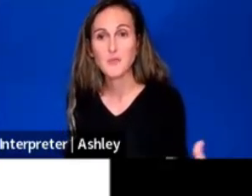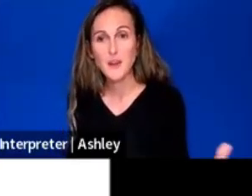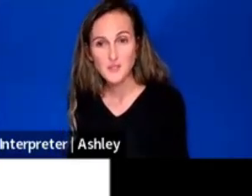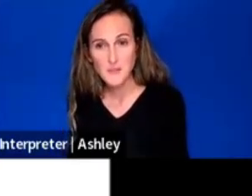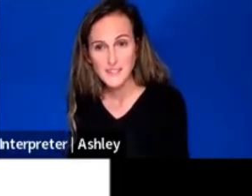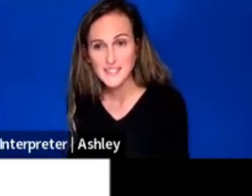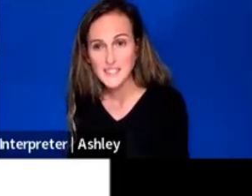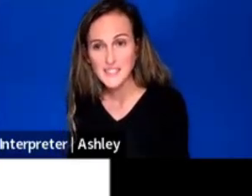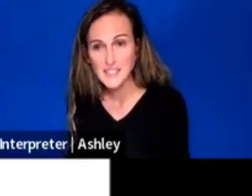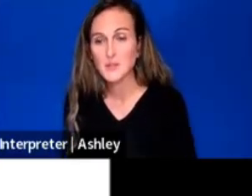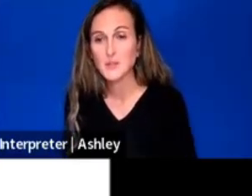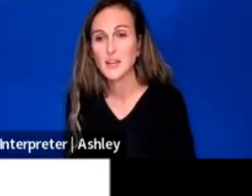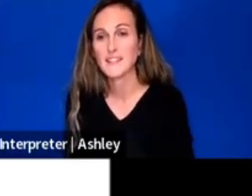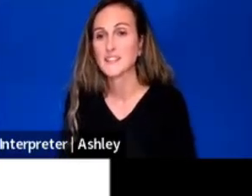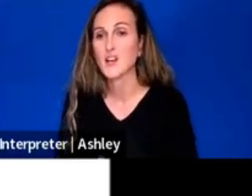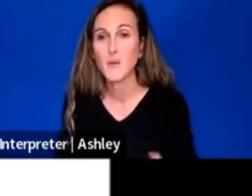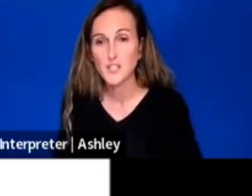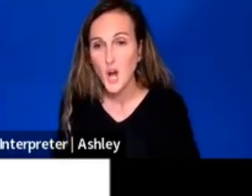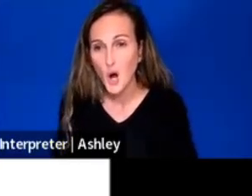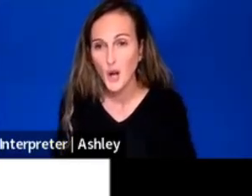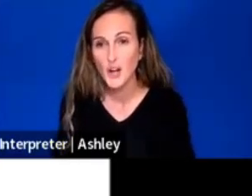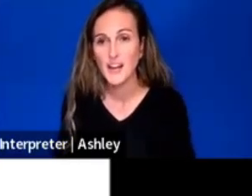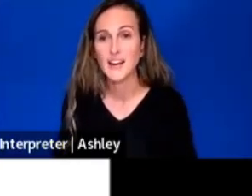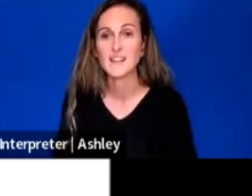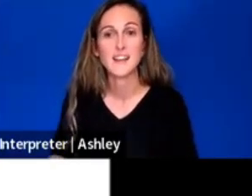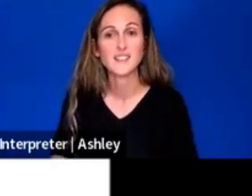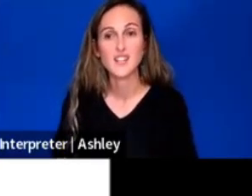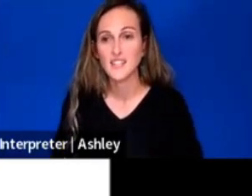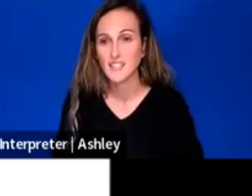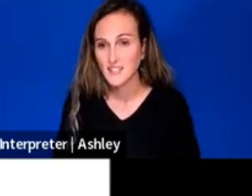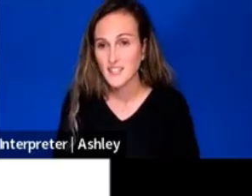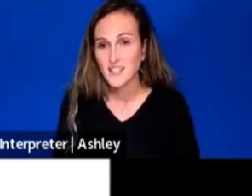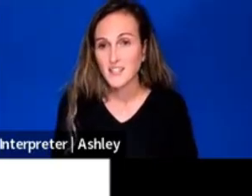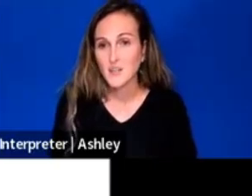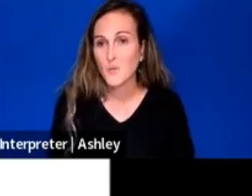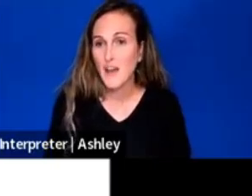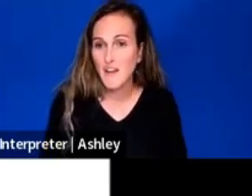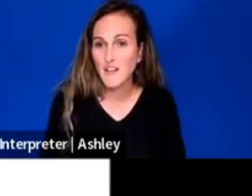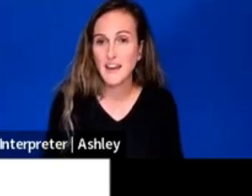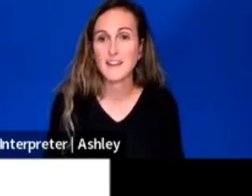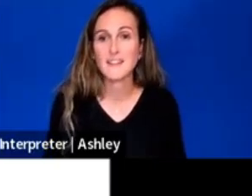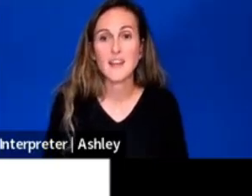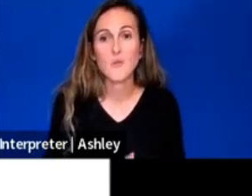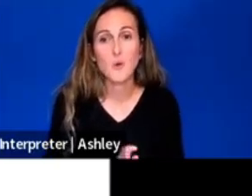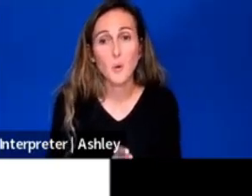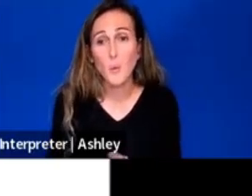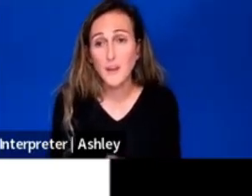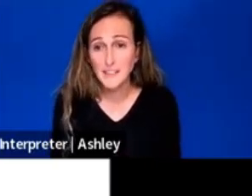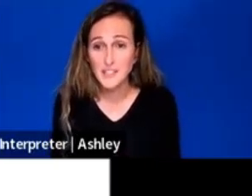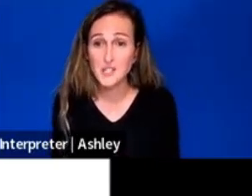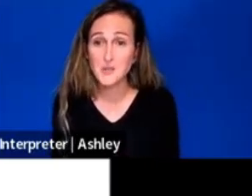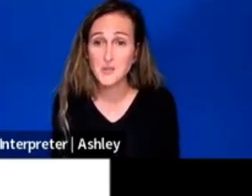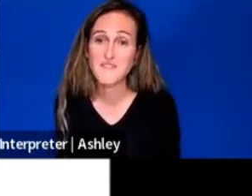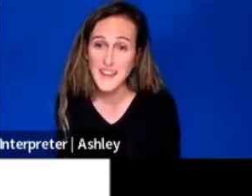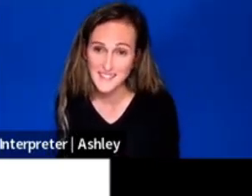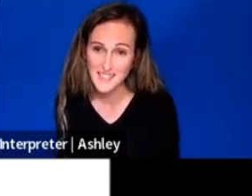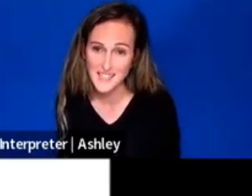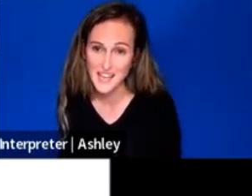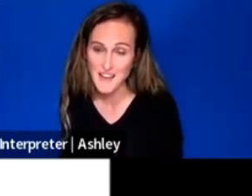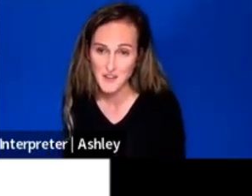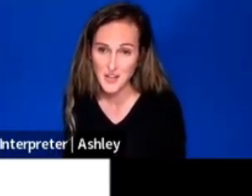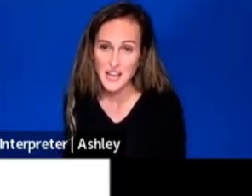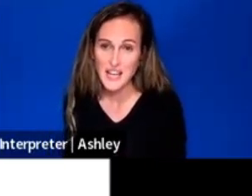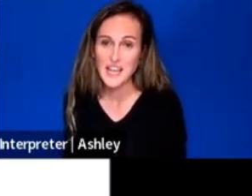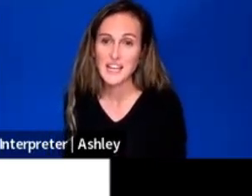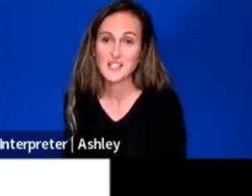were impressed with my skill level, and they saw I worked hard and I studied well, and they were willing to invest